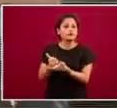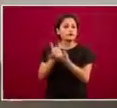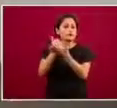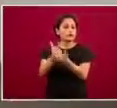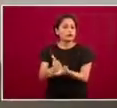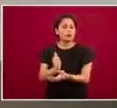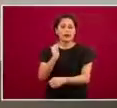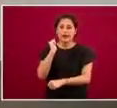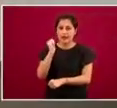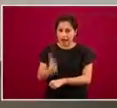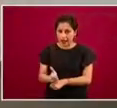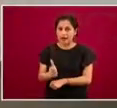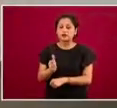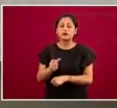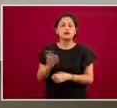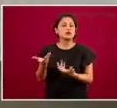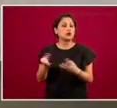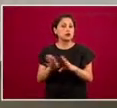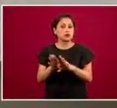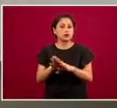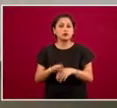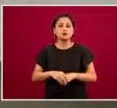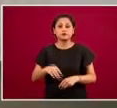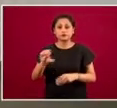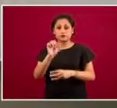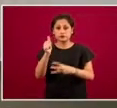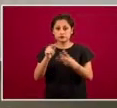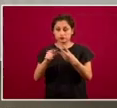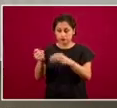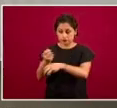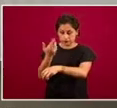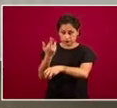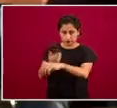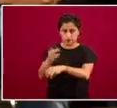for making post-mortem studies and providing